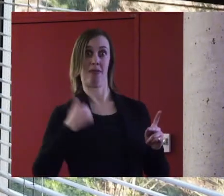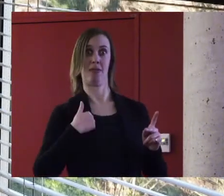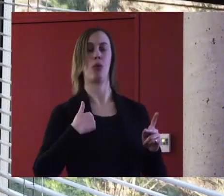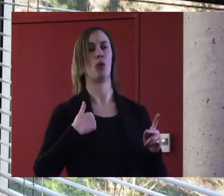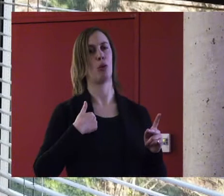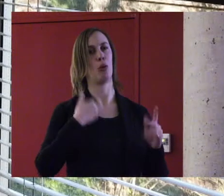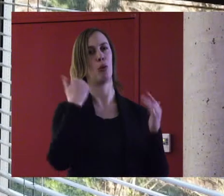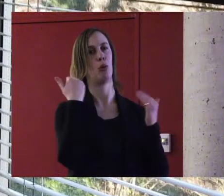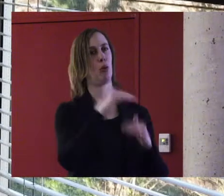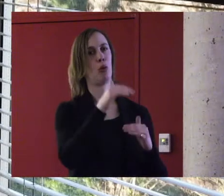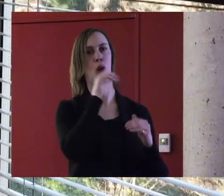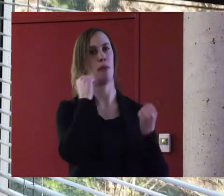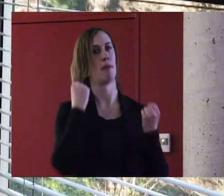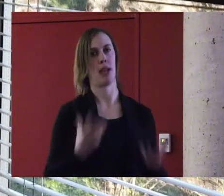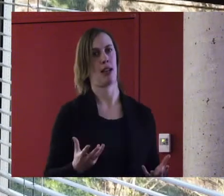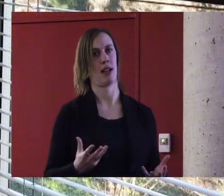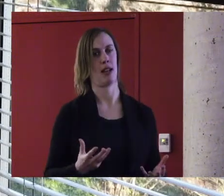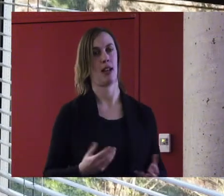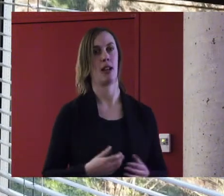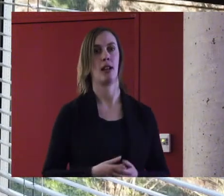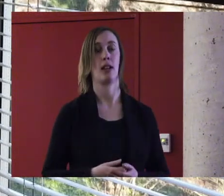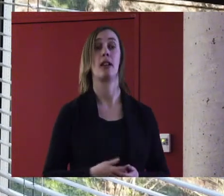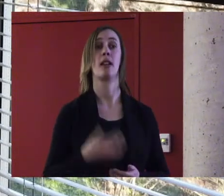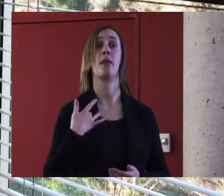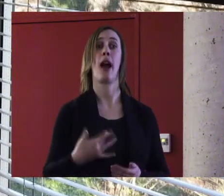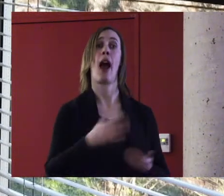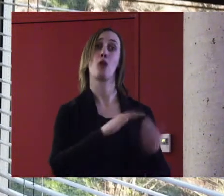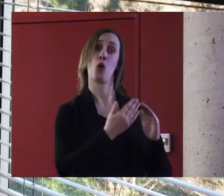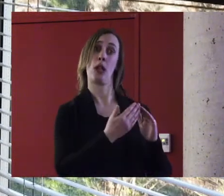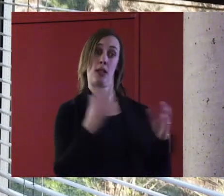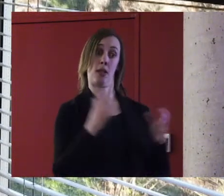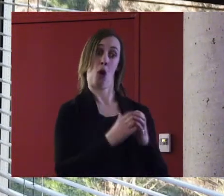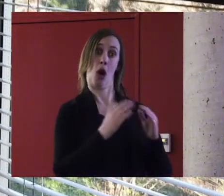limited. Most community small housing options are for people with